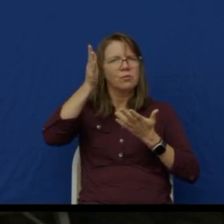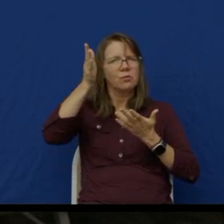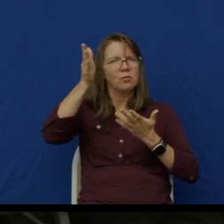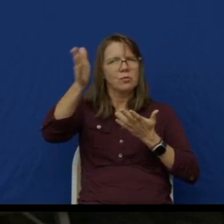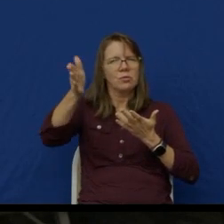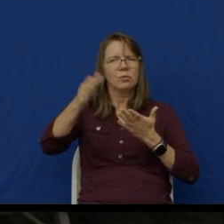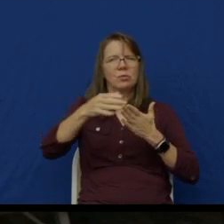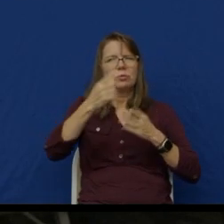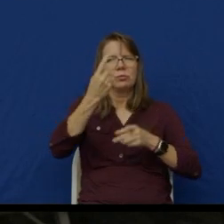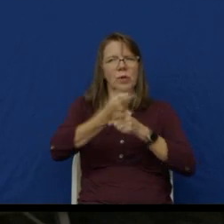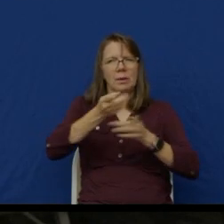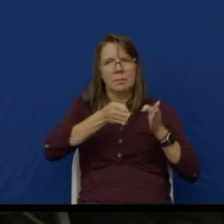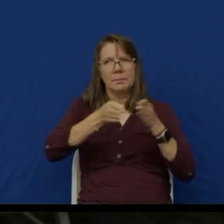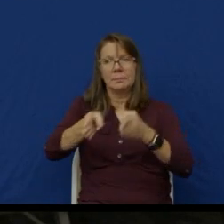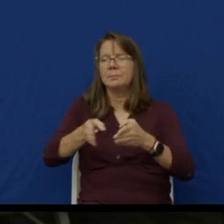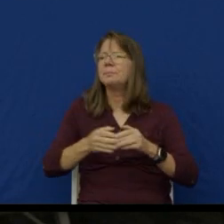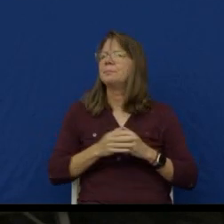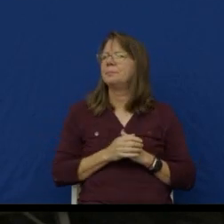All right.